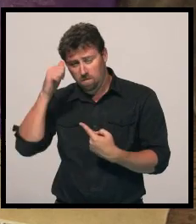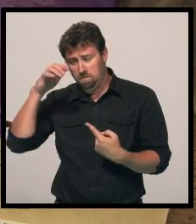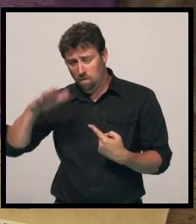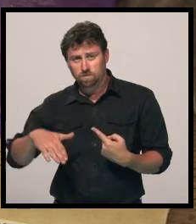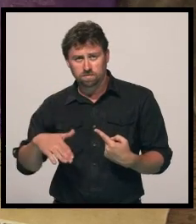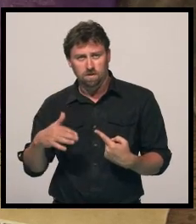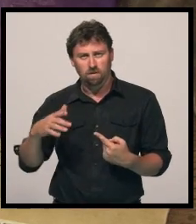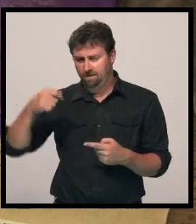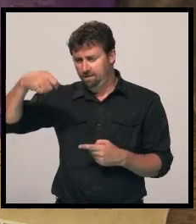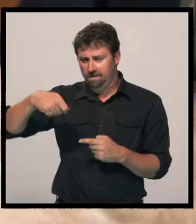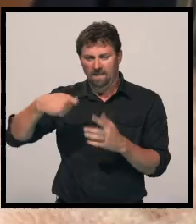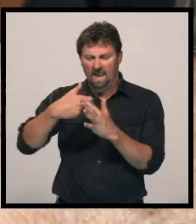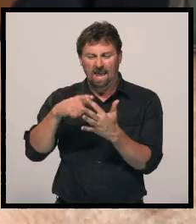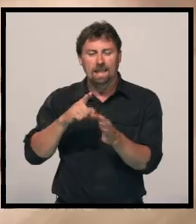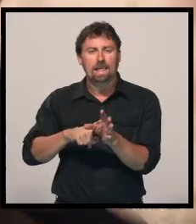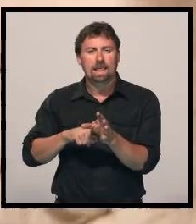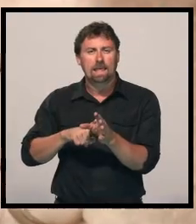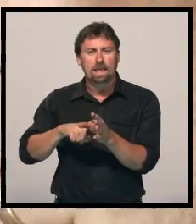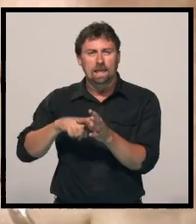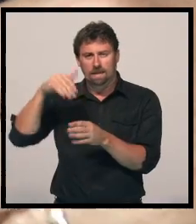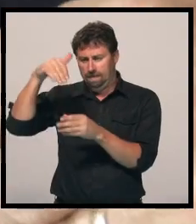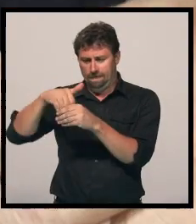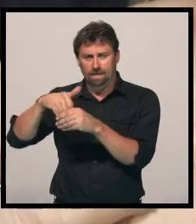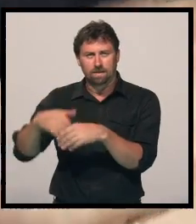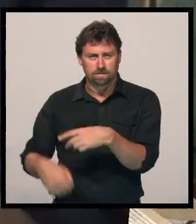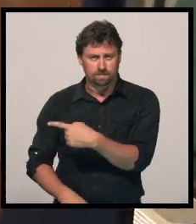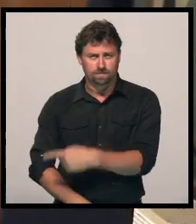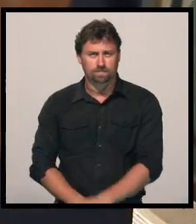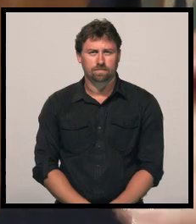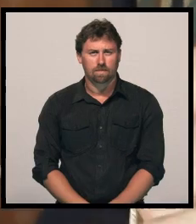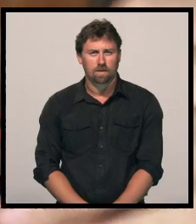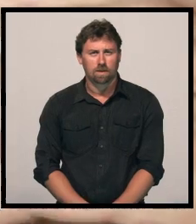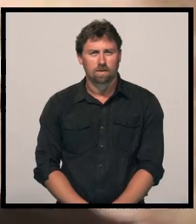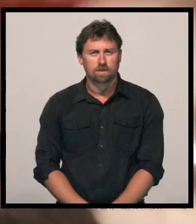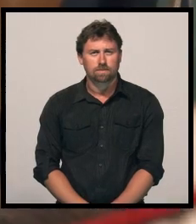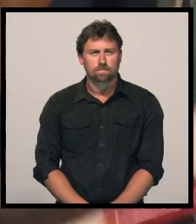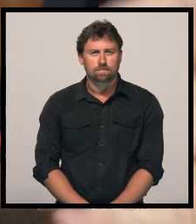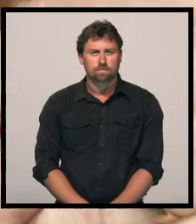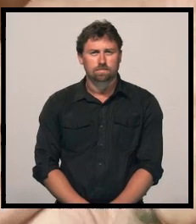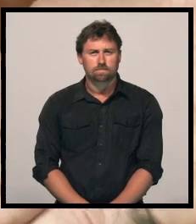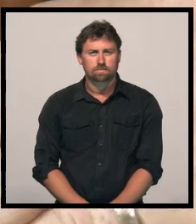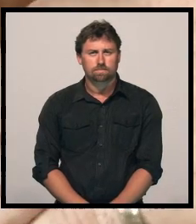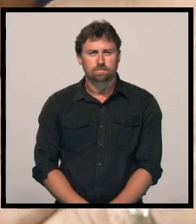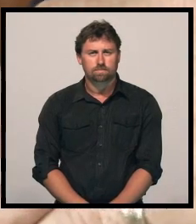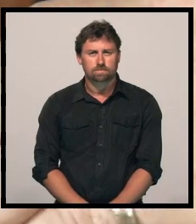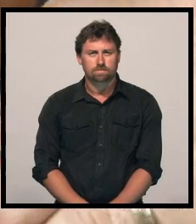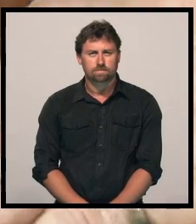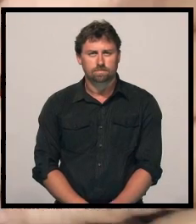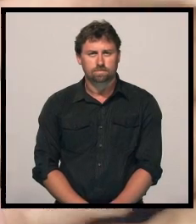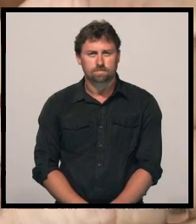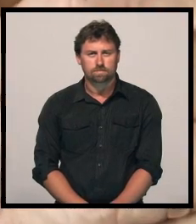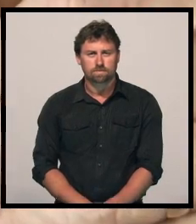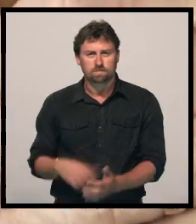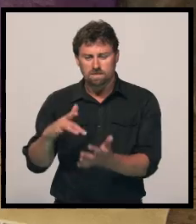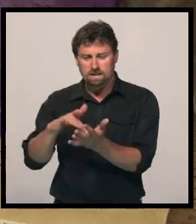key goes in there and it's that width. The middle key goes